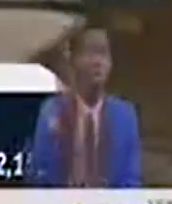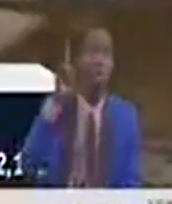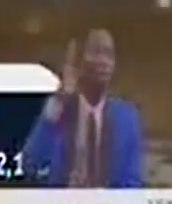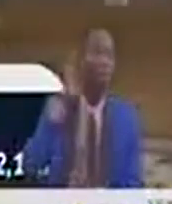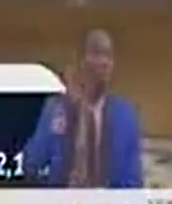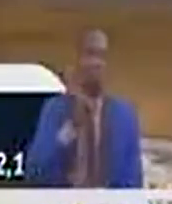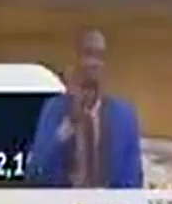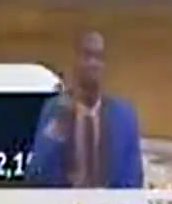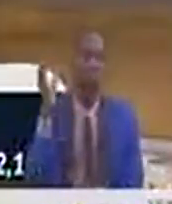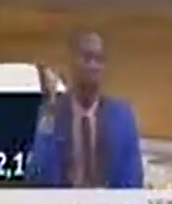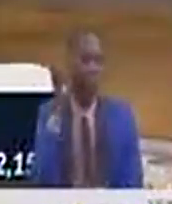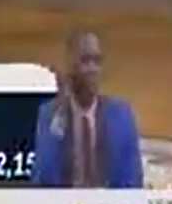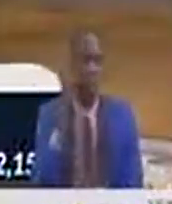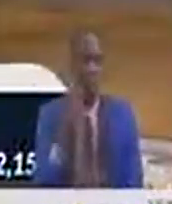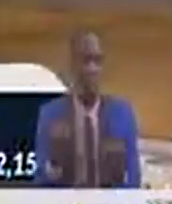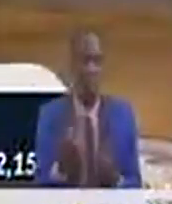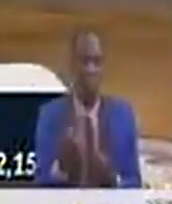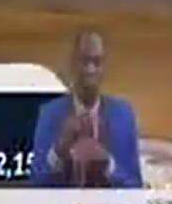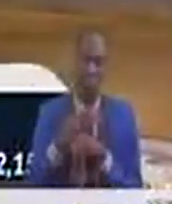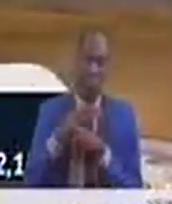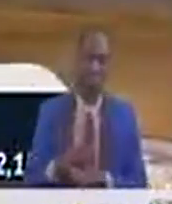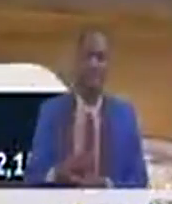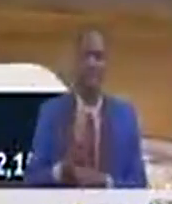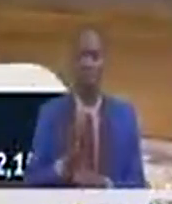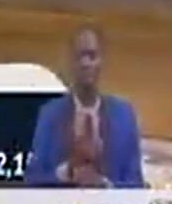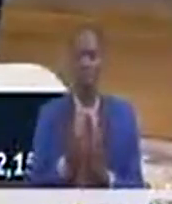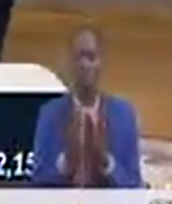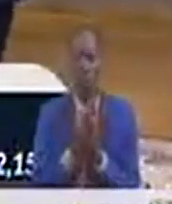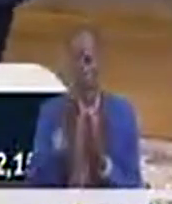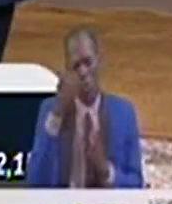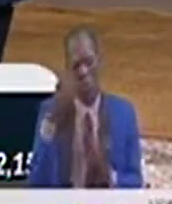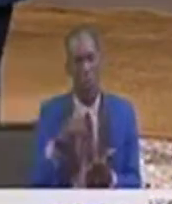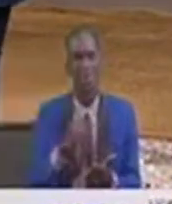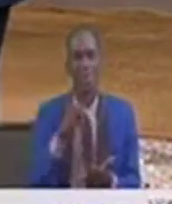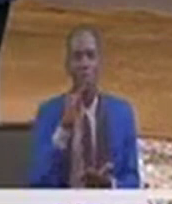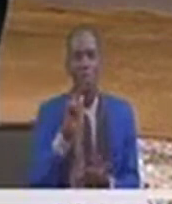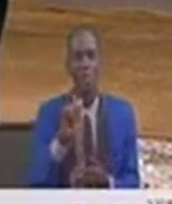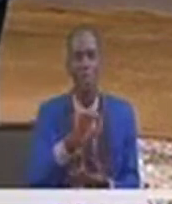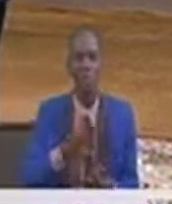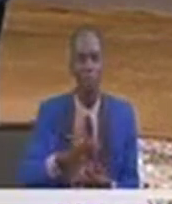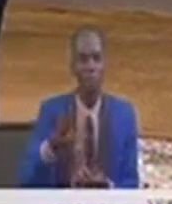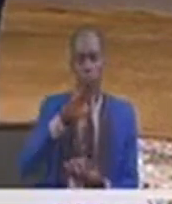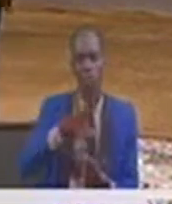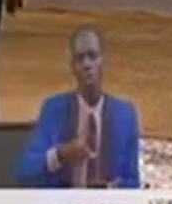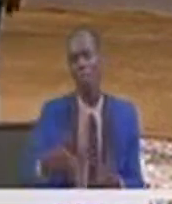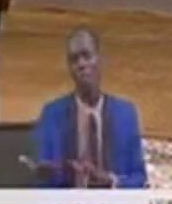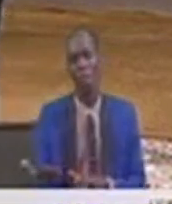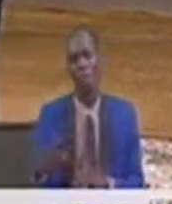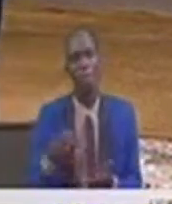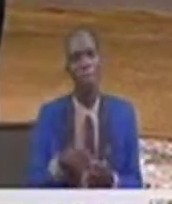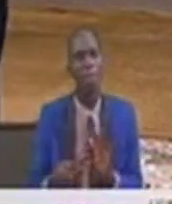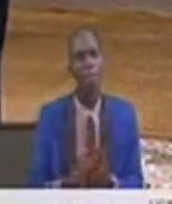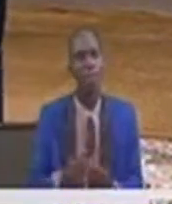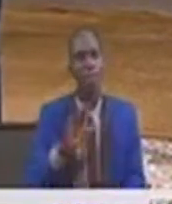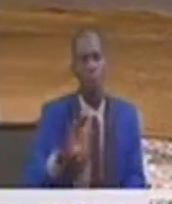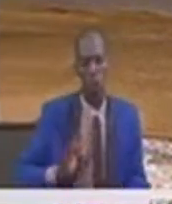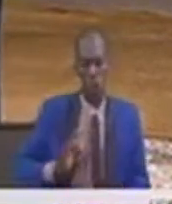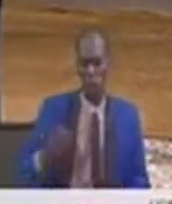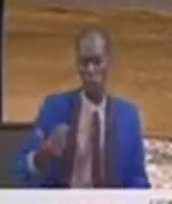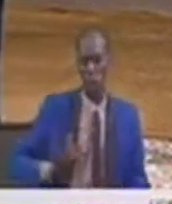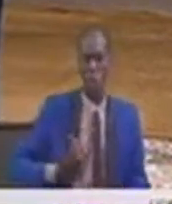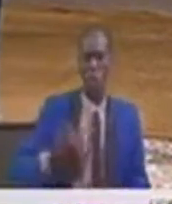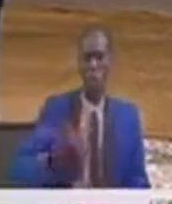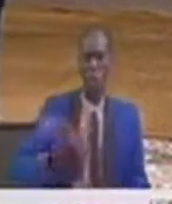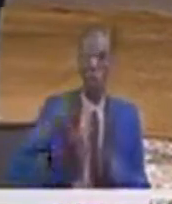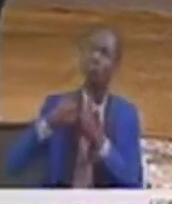hinders a prayer because the spiritual death. Spiritual death means your soul is separated from God. It